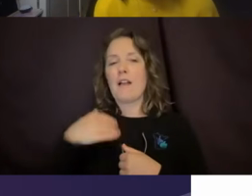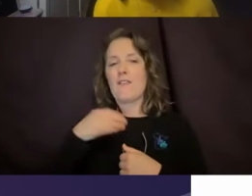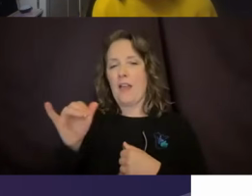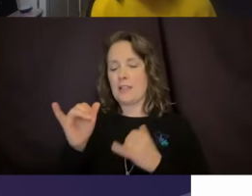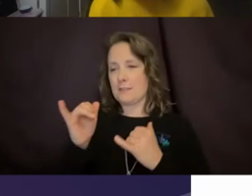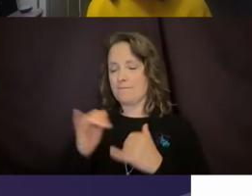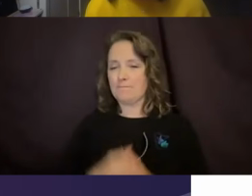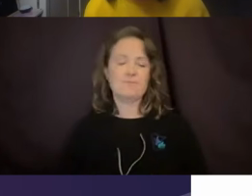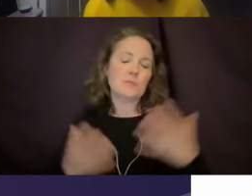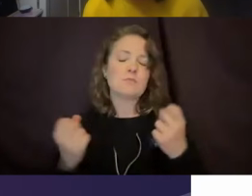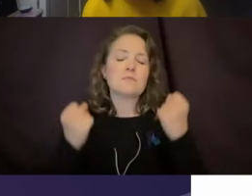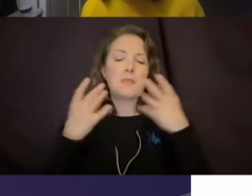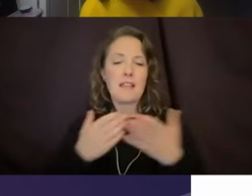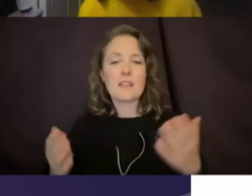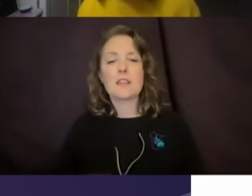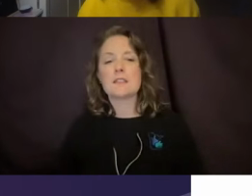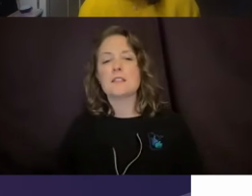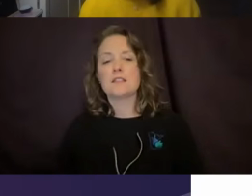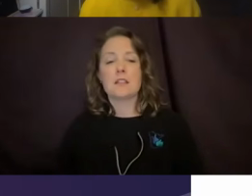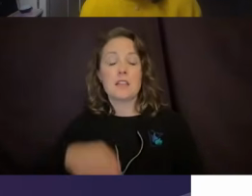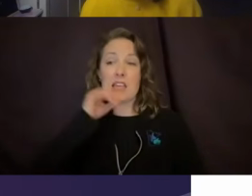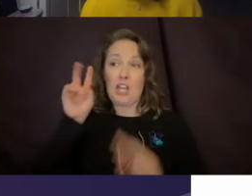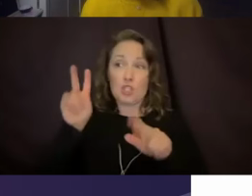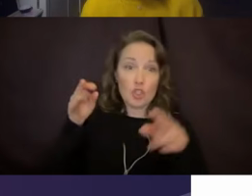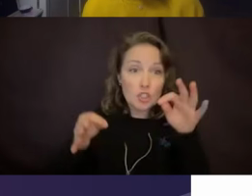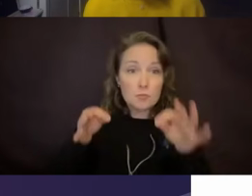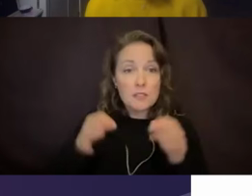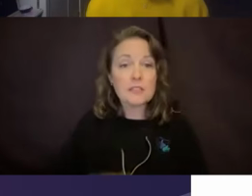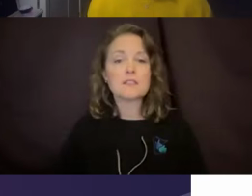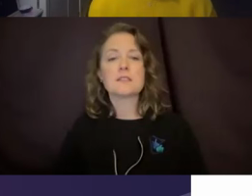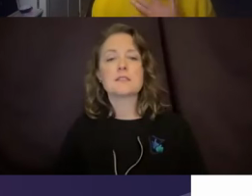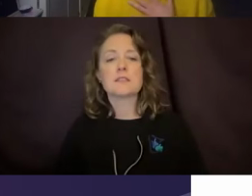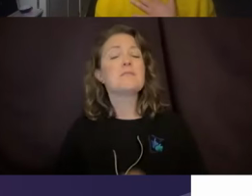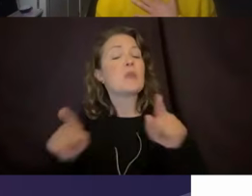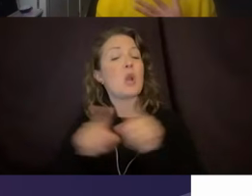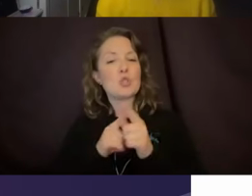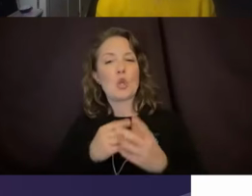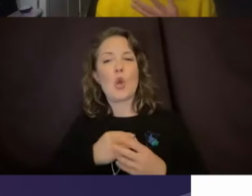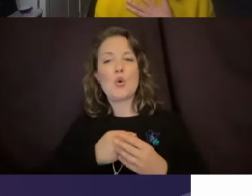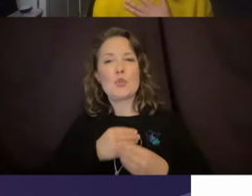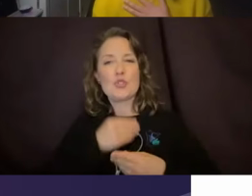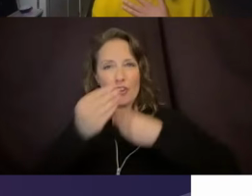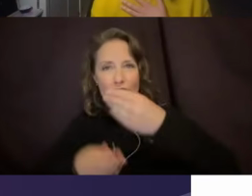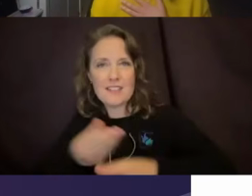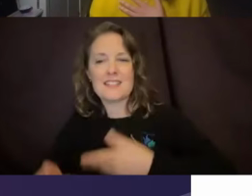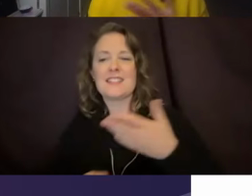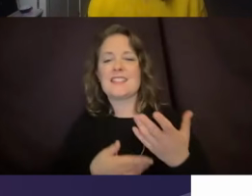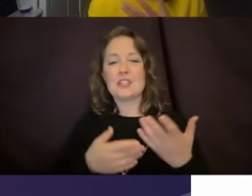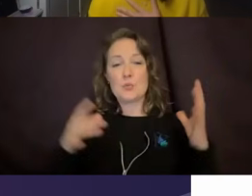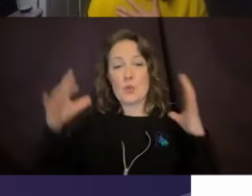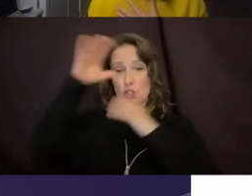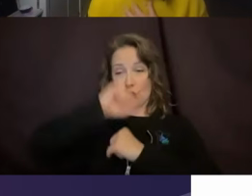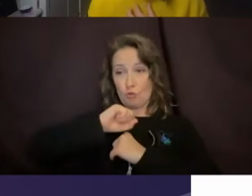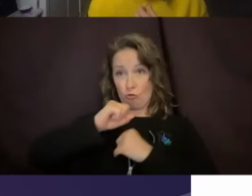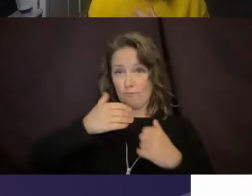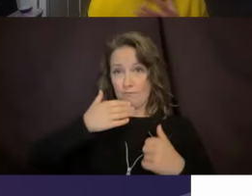So a lot of different things, integrity and non-judgment, and also that generosity, right? Of like both of you being able to assume, the